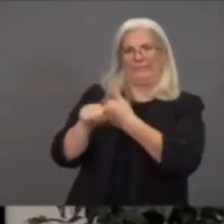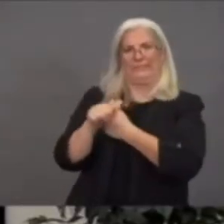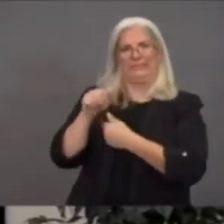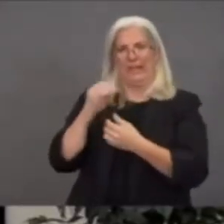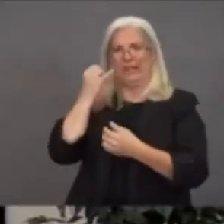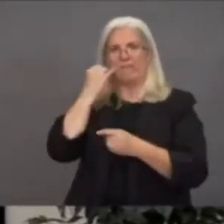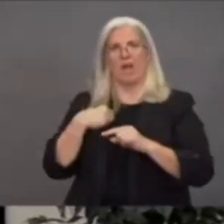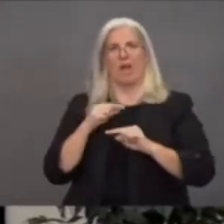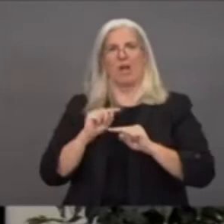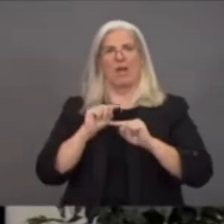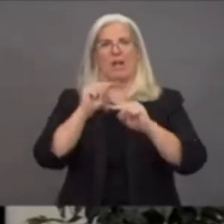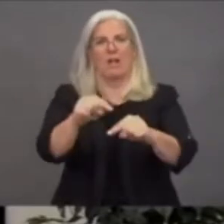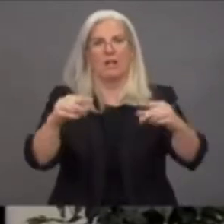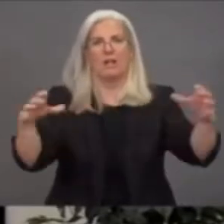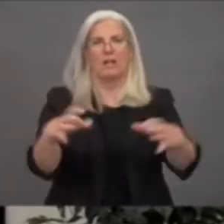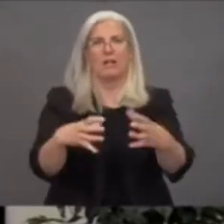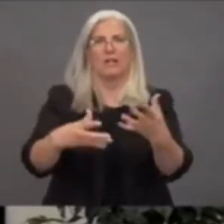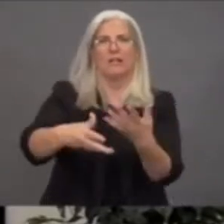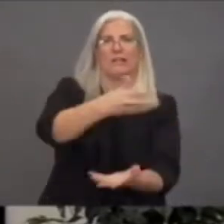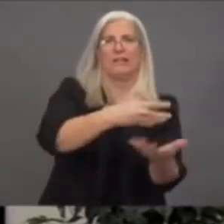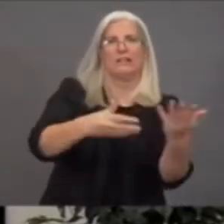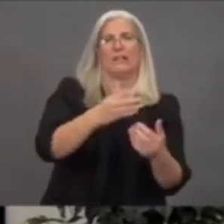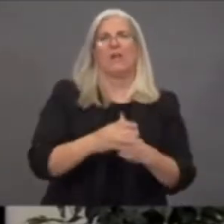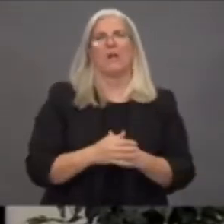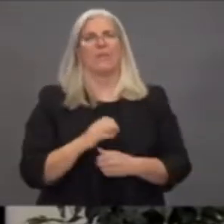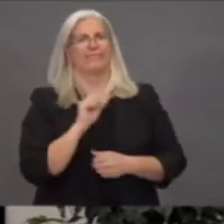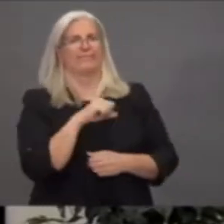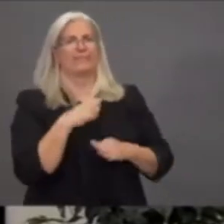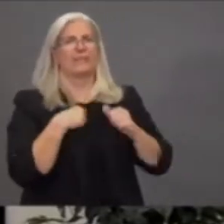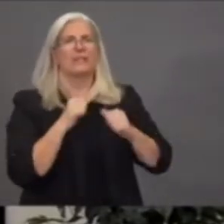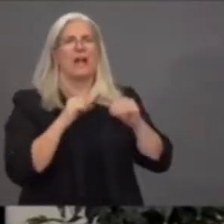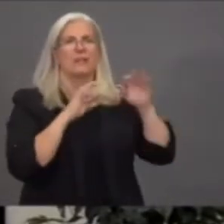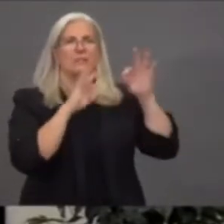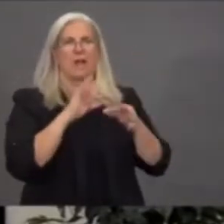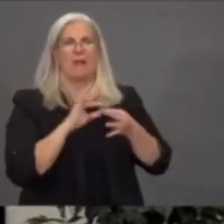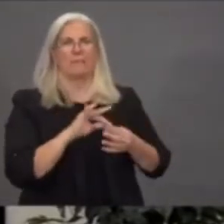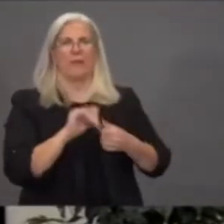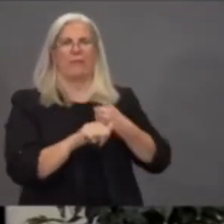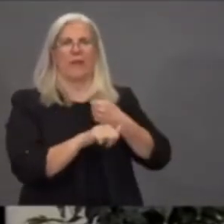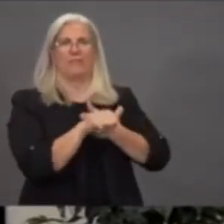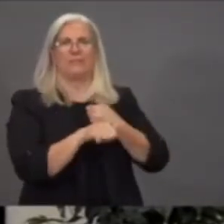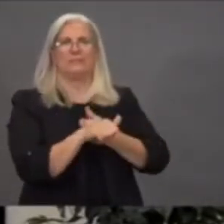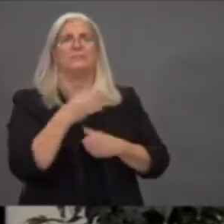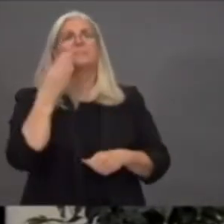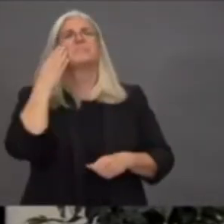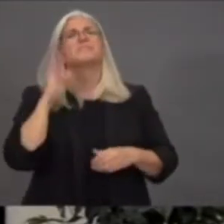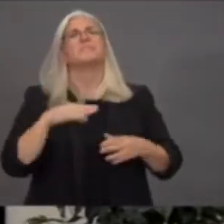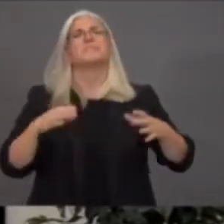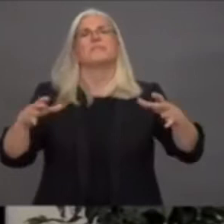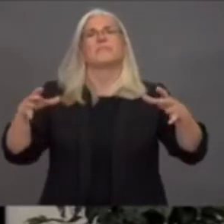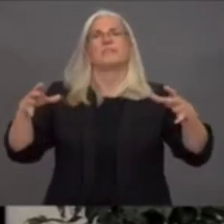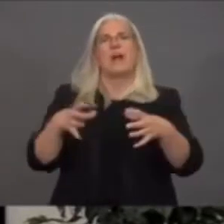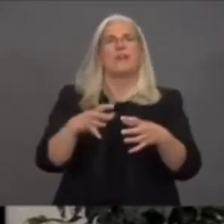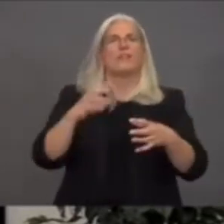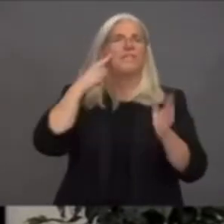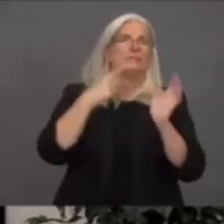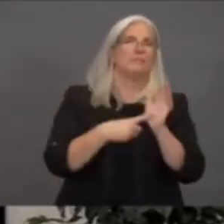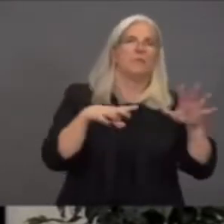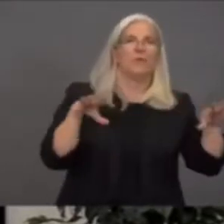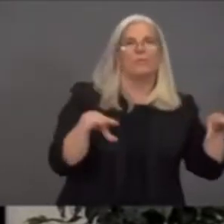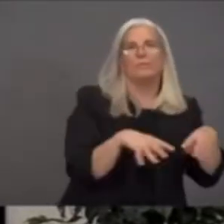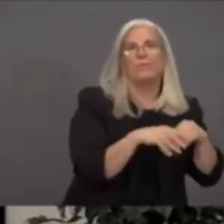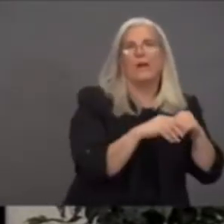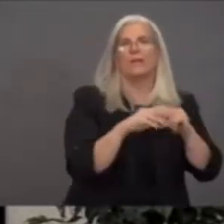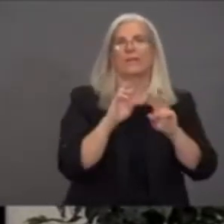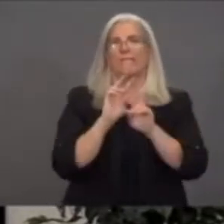Definitely. So, there are the gatherings that are sort of more formal, right? Like as was mentioned, weddings and funerals and that kind